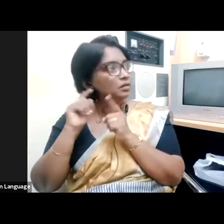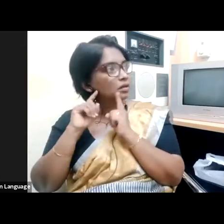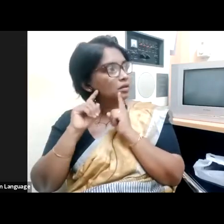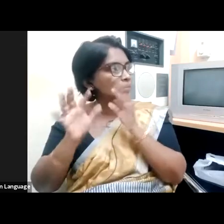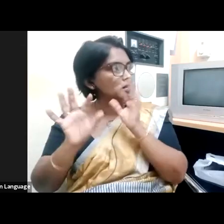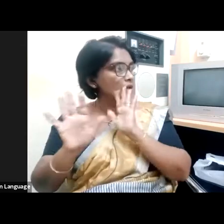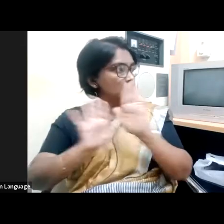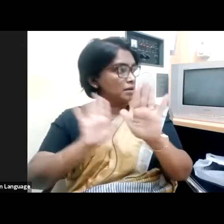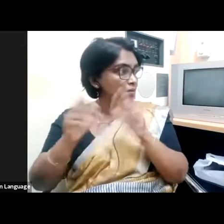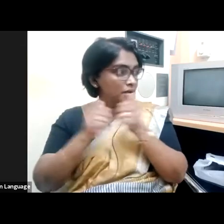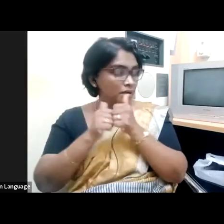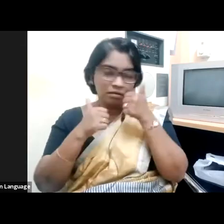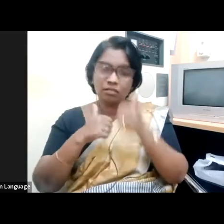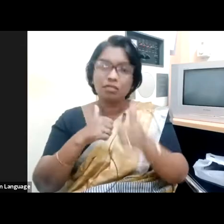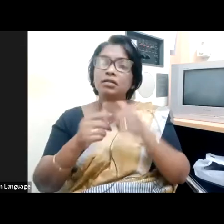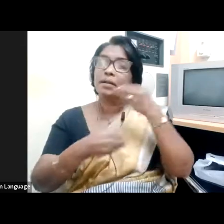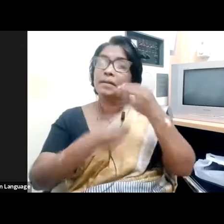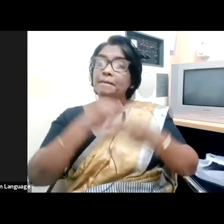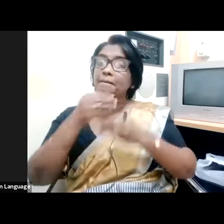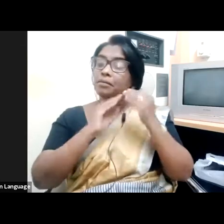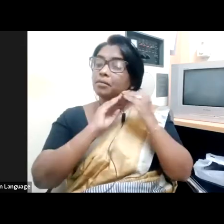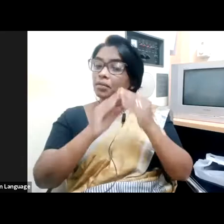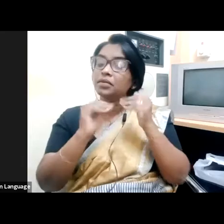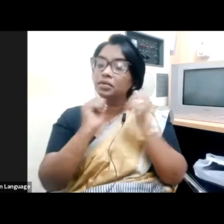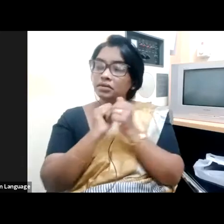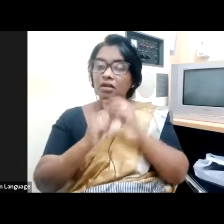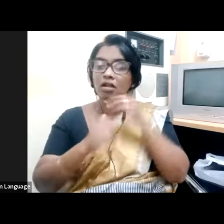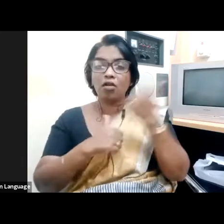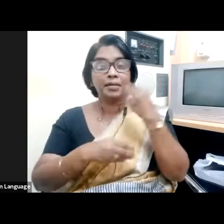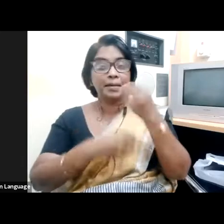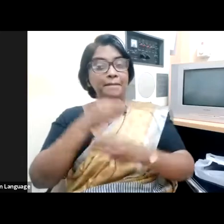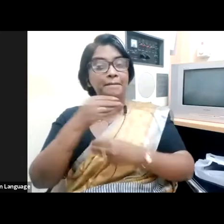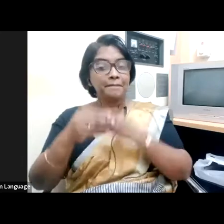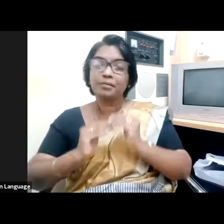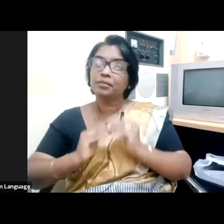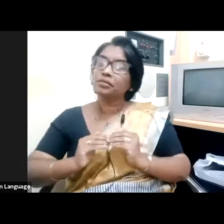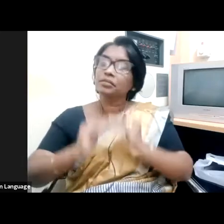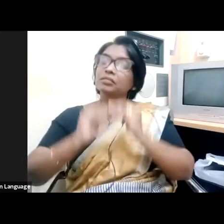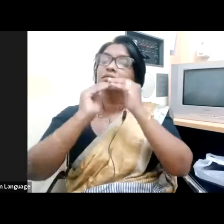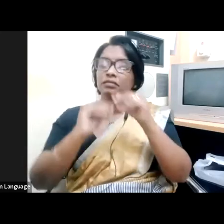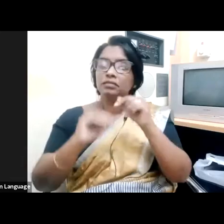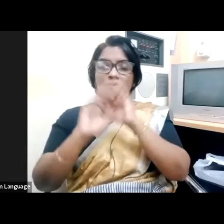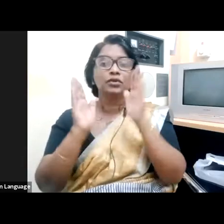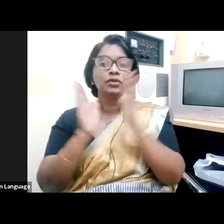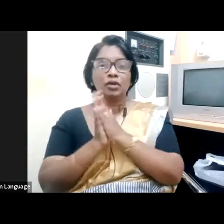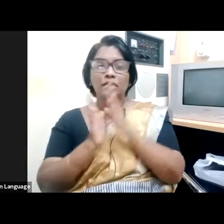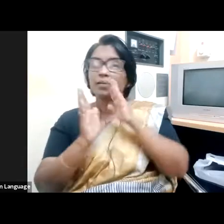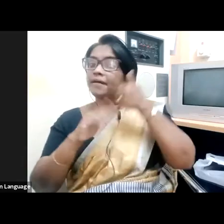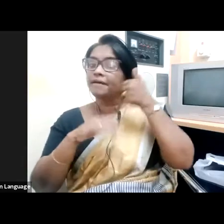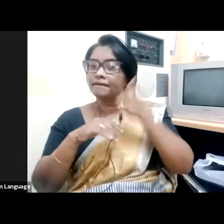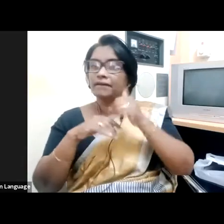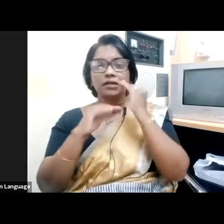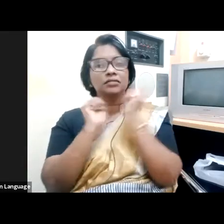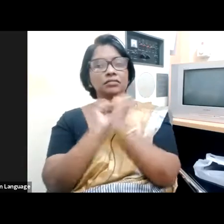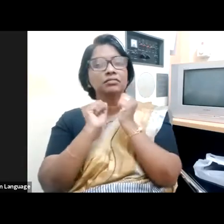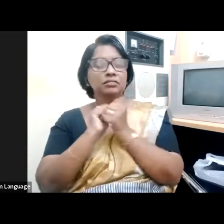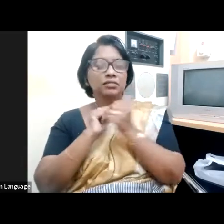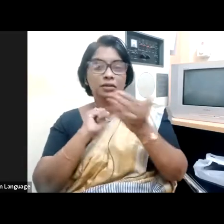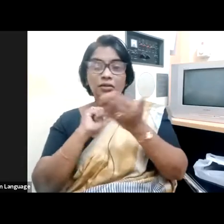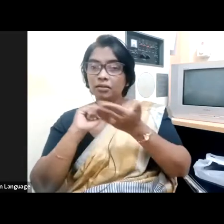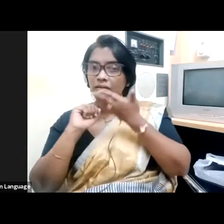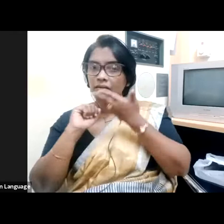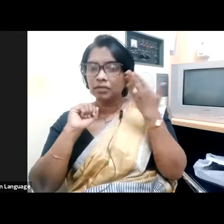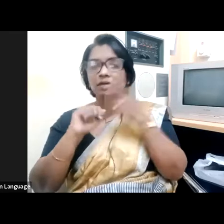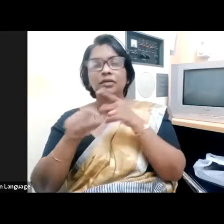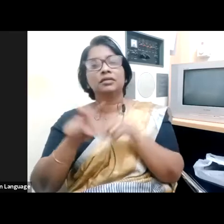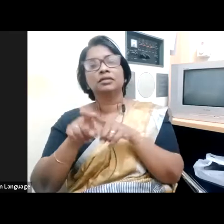role in order to make sure that we accelerate and also that we are able to bridge this digital